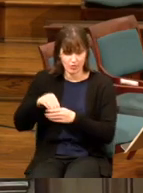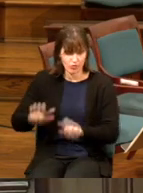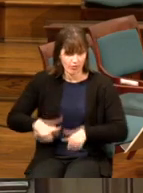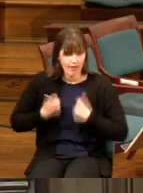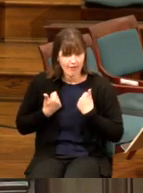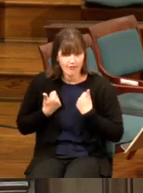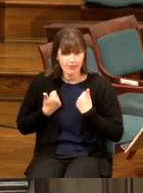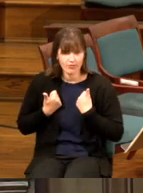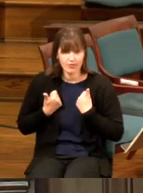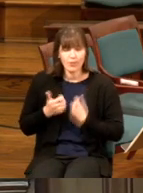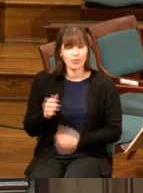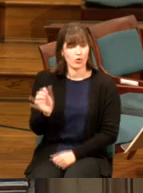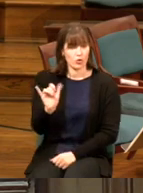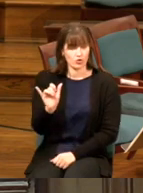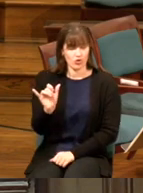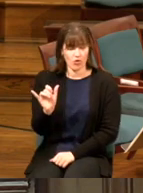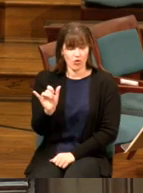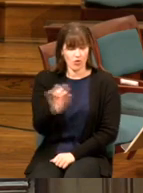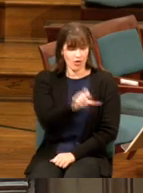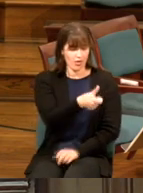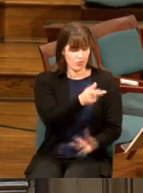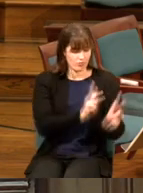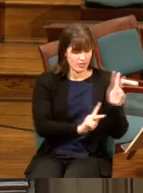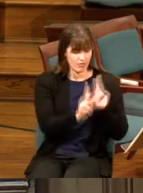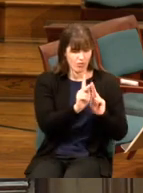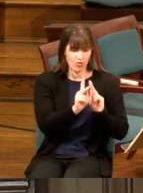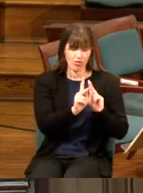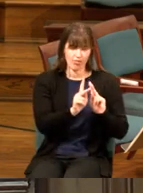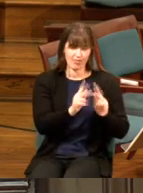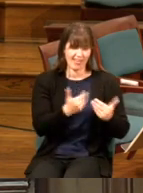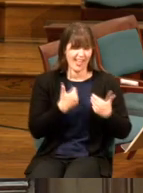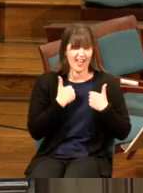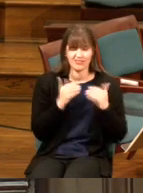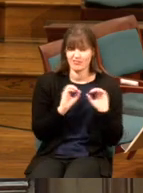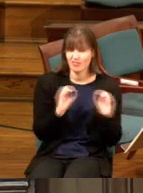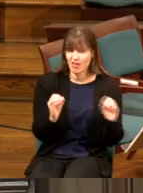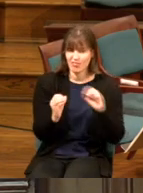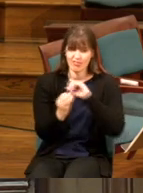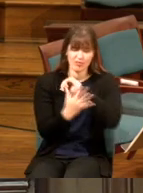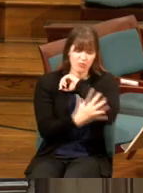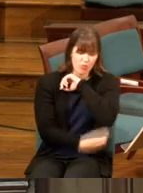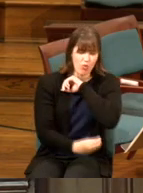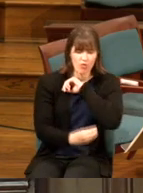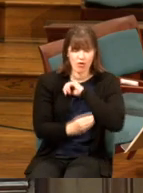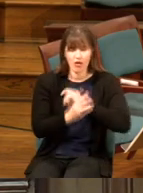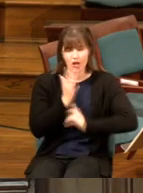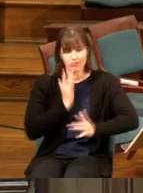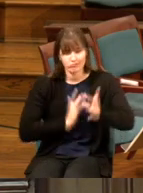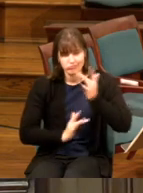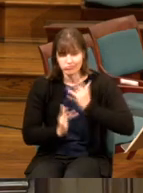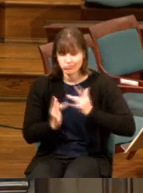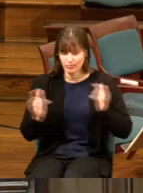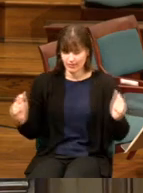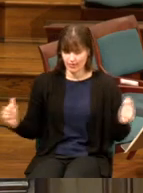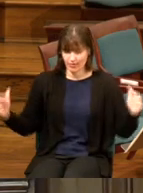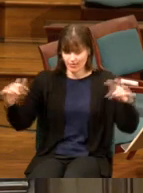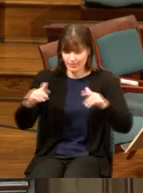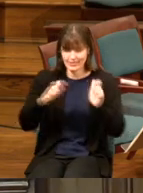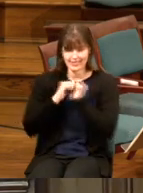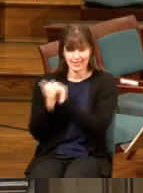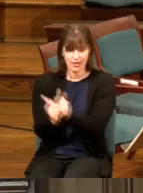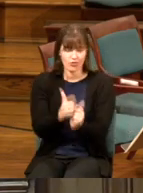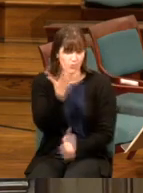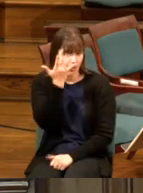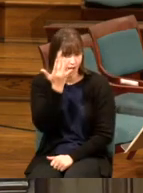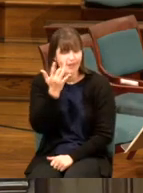And you had in that same room many more who had nothing at all. All gathered together because they realized that